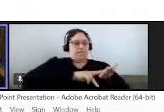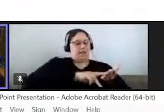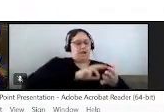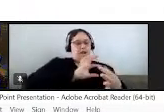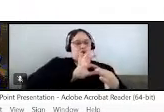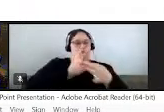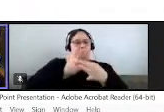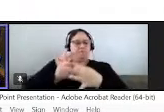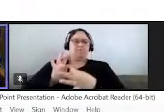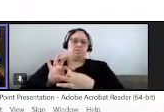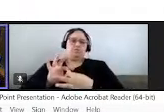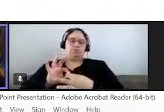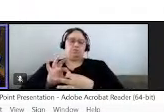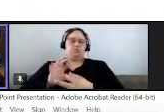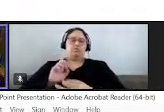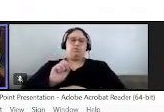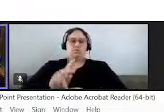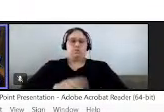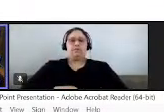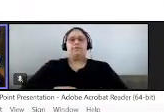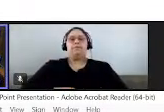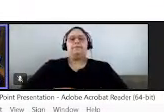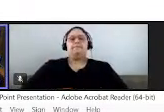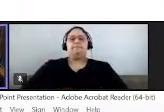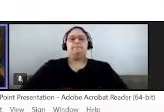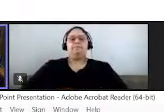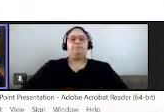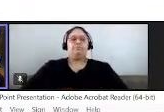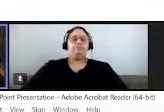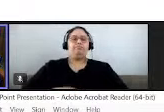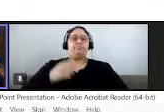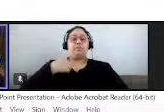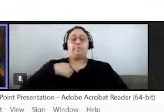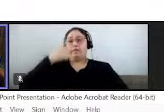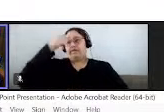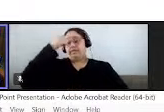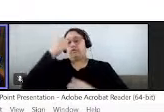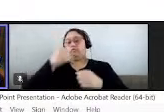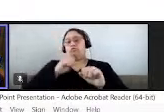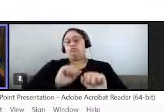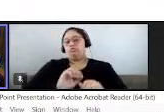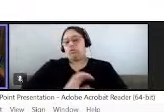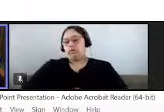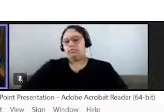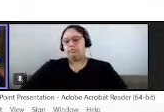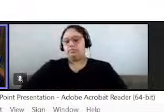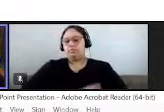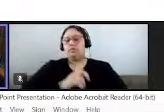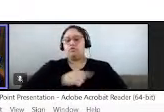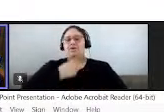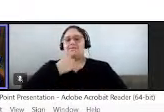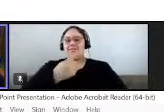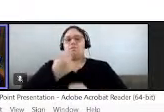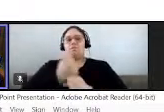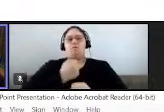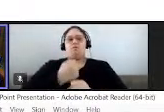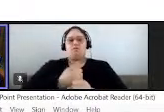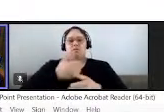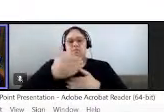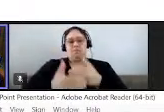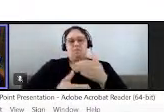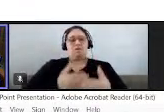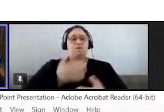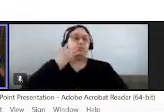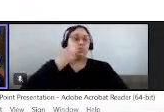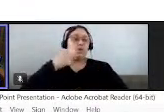commitments. Okay, I would like to think, Chairperson, that, and that's why I said it is work in progress, that when